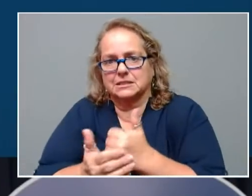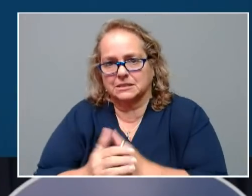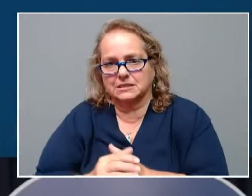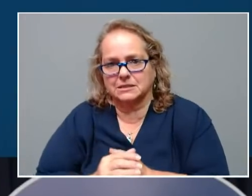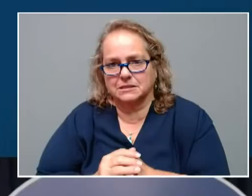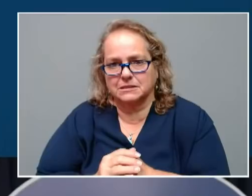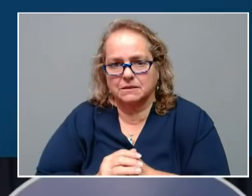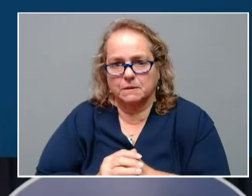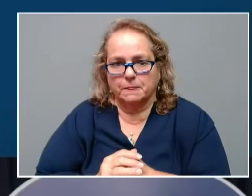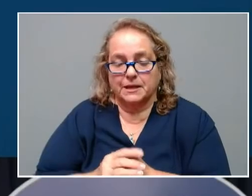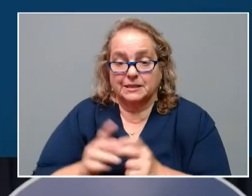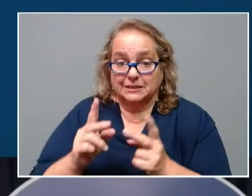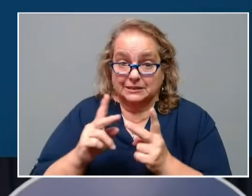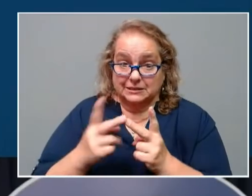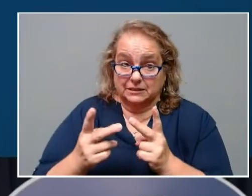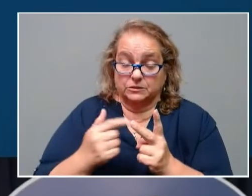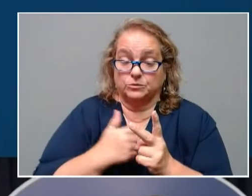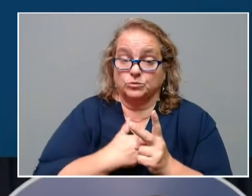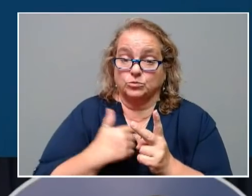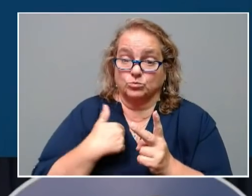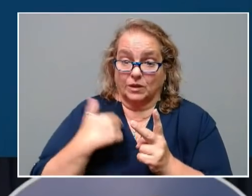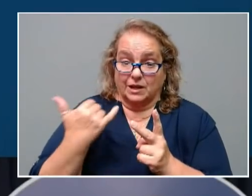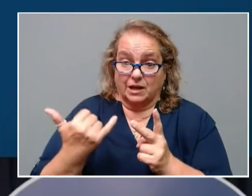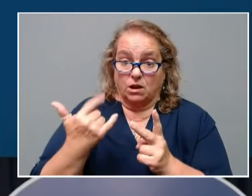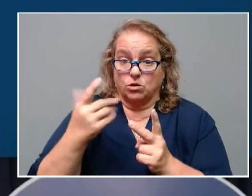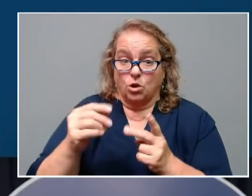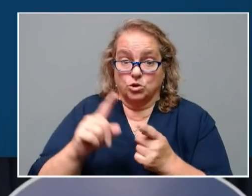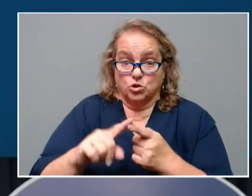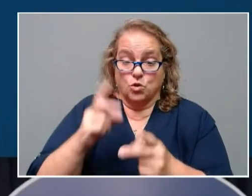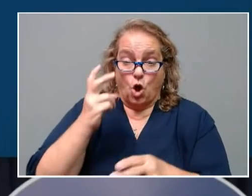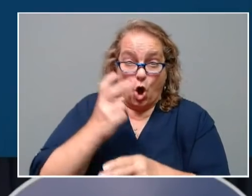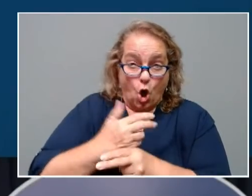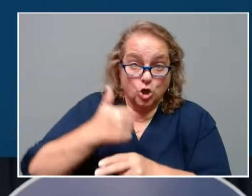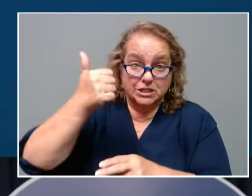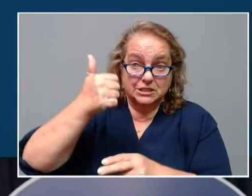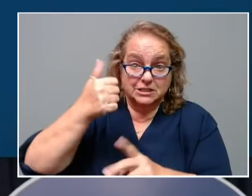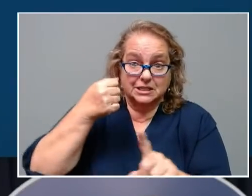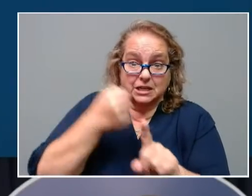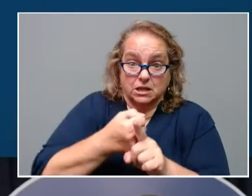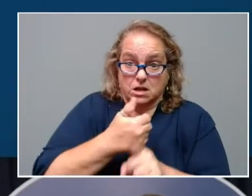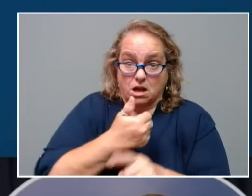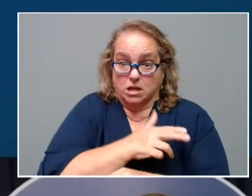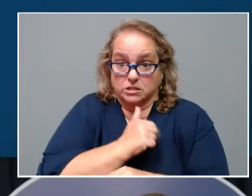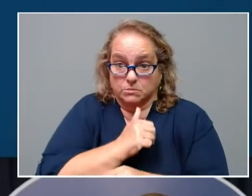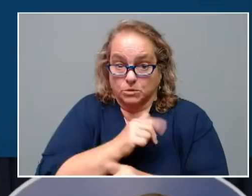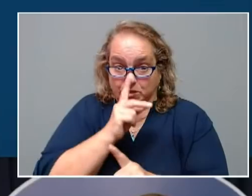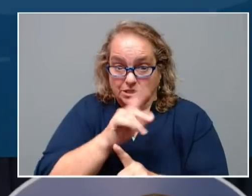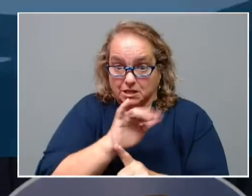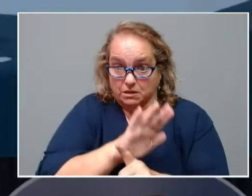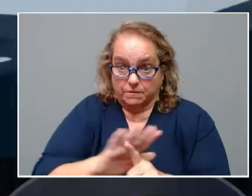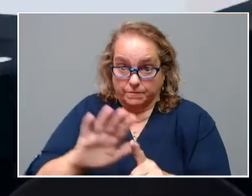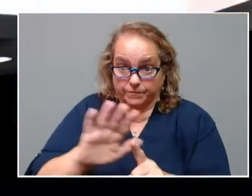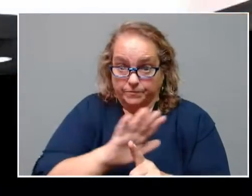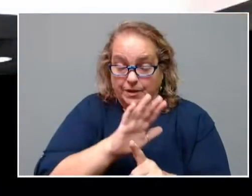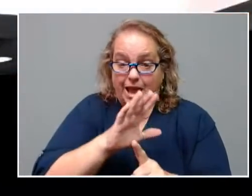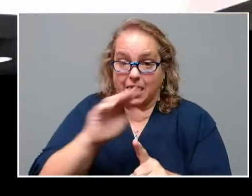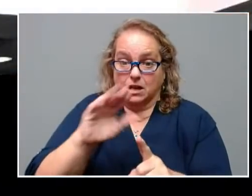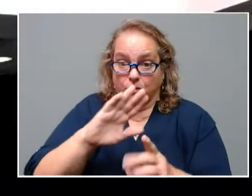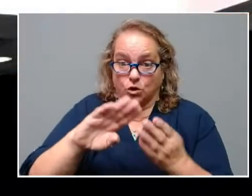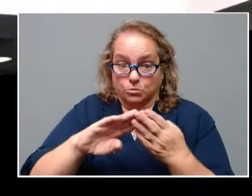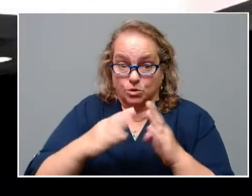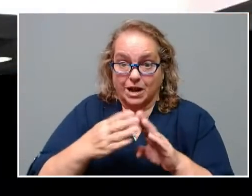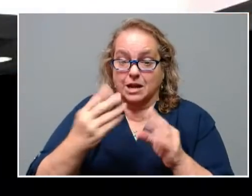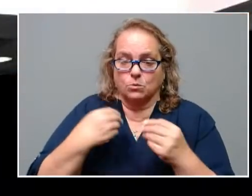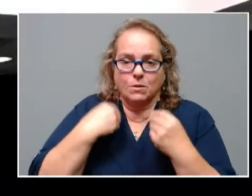Second thing is we've gone to the hardest hit hospitals and their communities and provide testing.